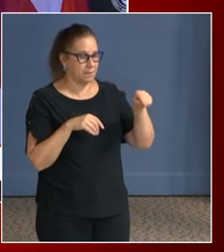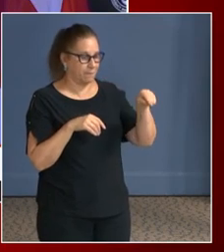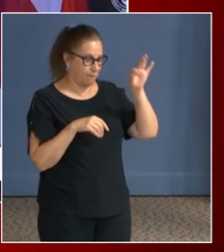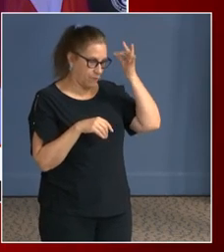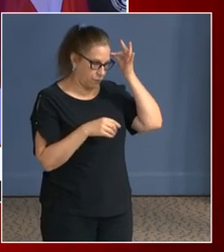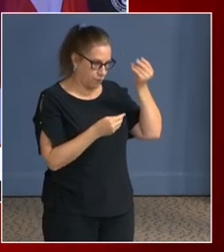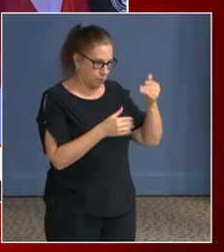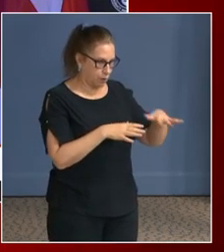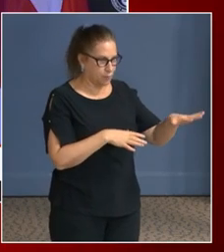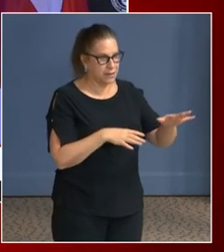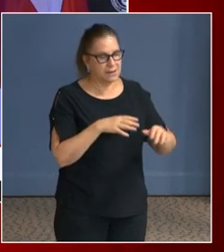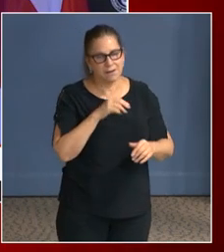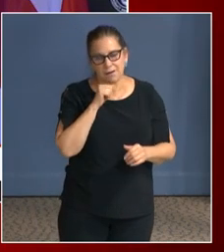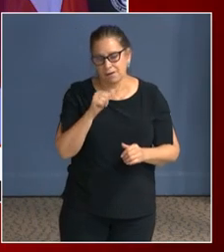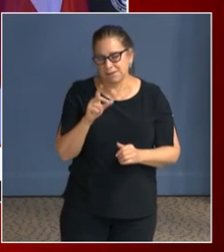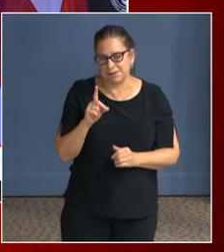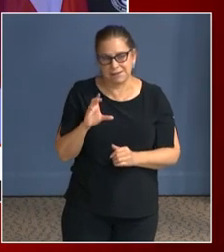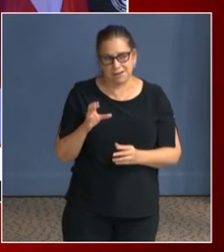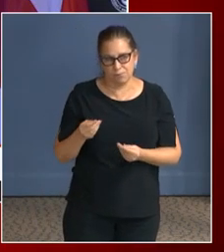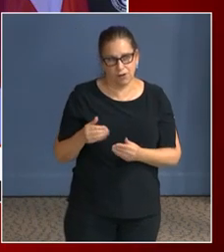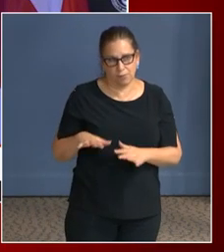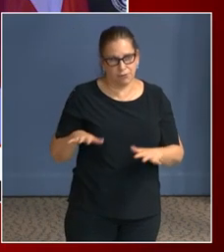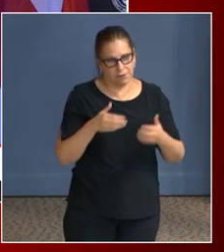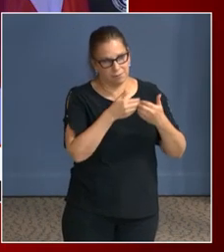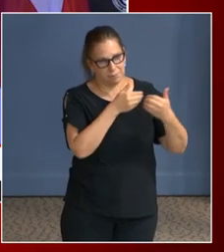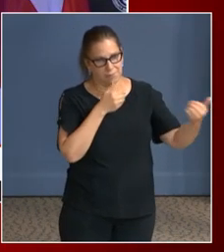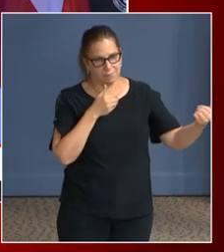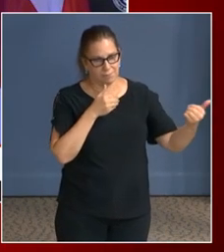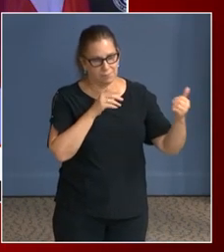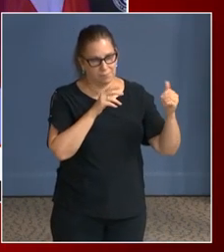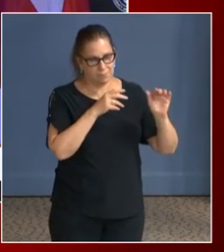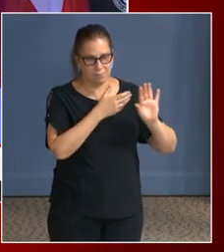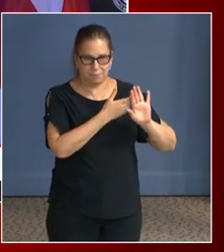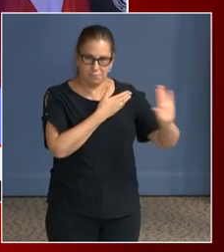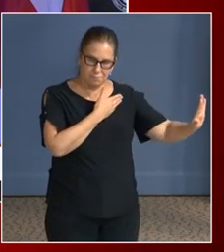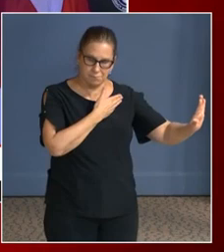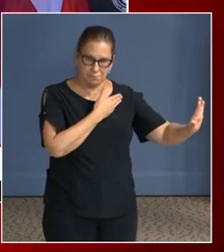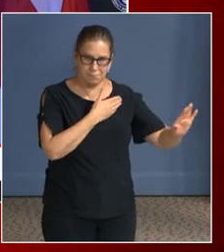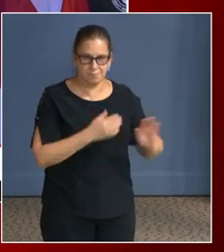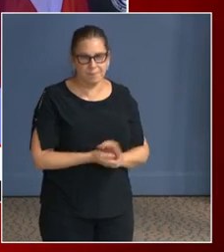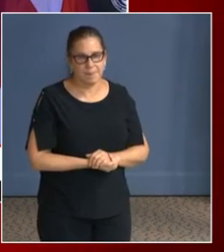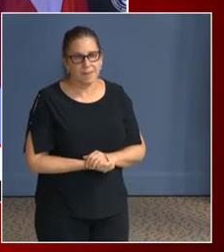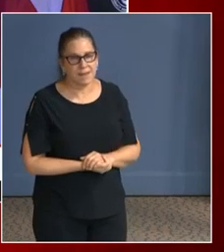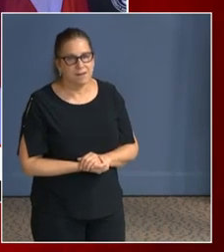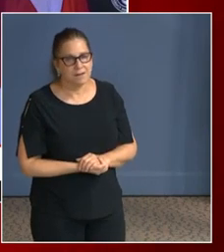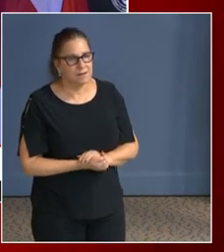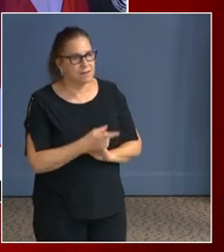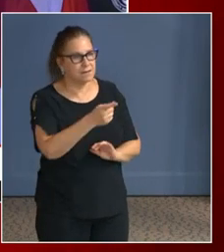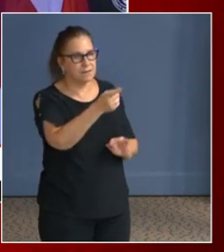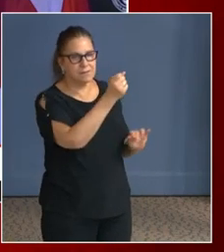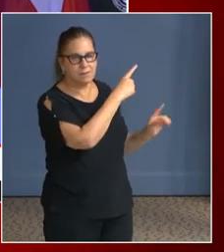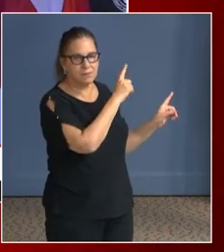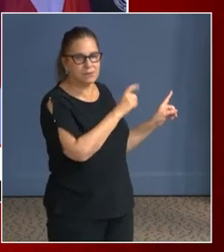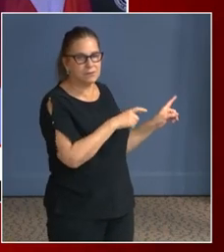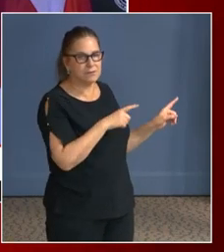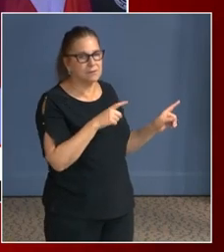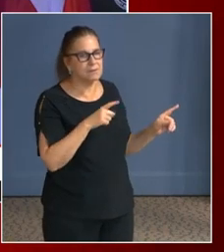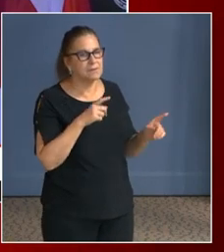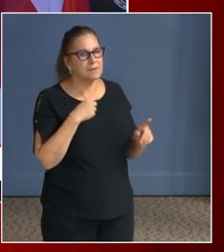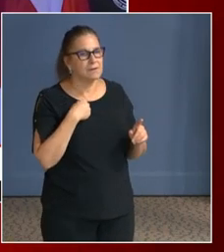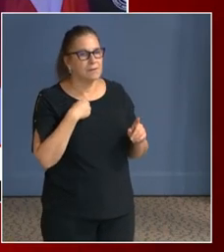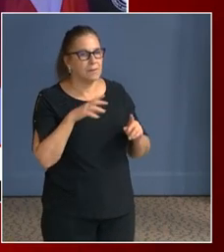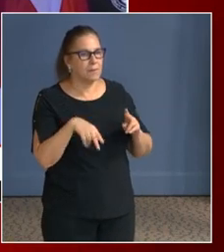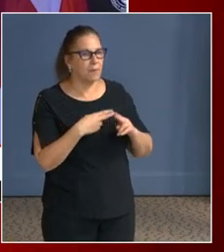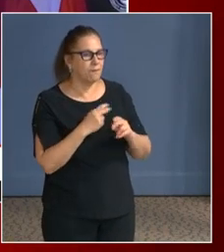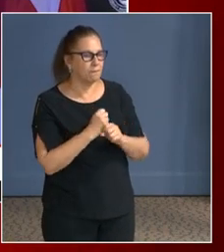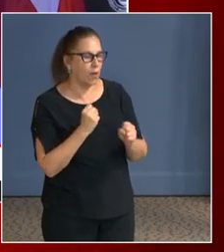Yes. Yes, Mayor. So you ask the folks to use legal versus illegal fireworks, and yet I